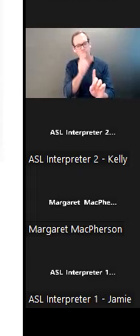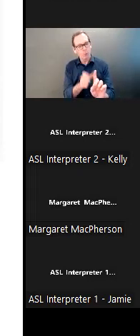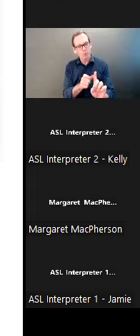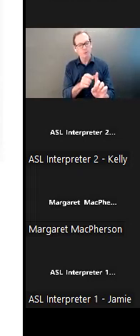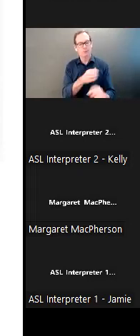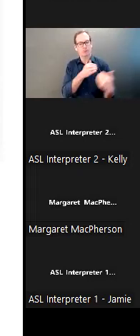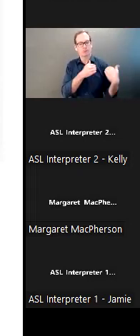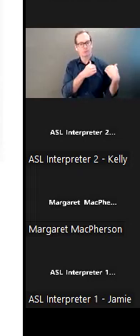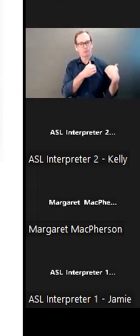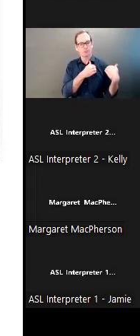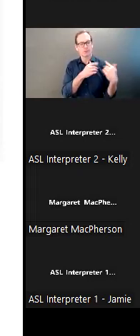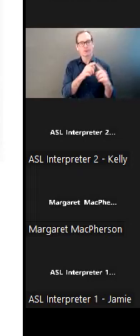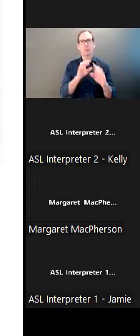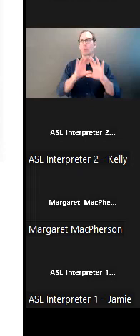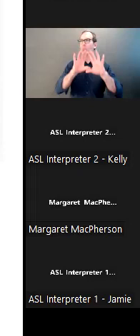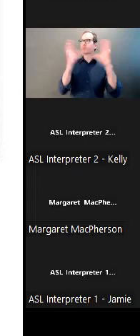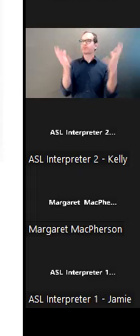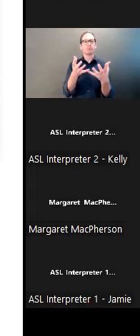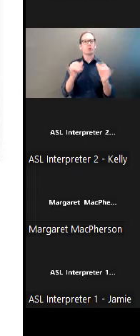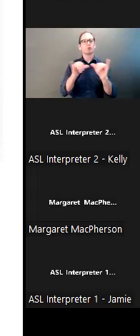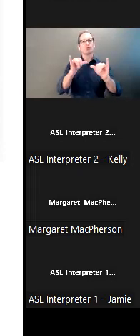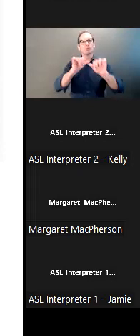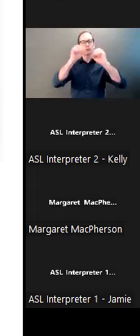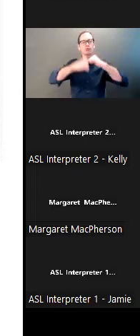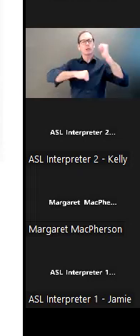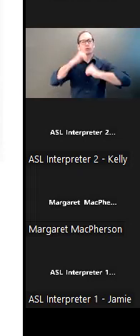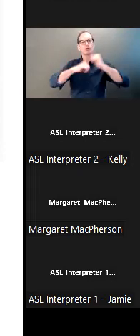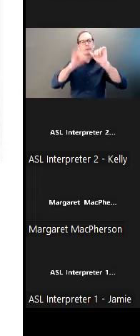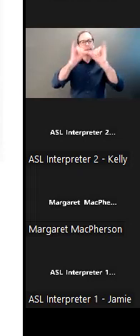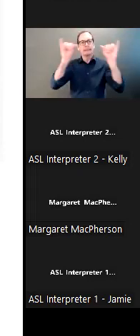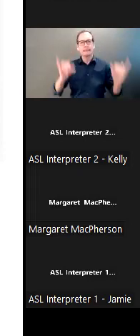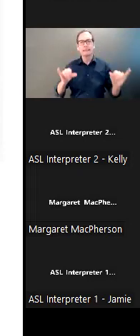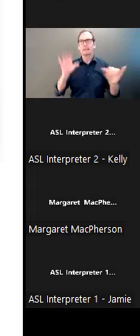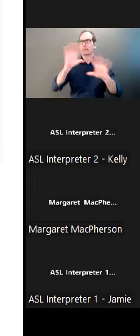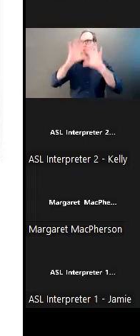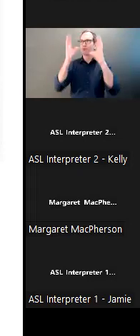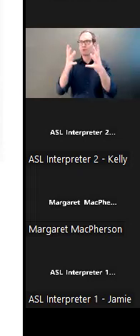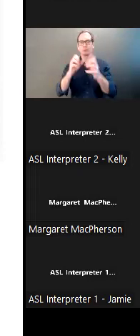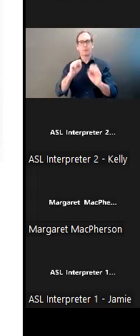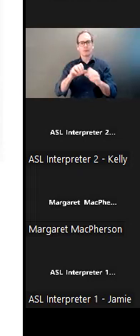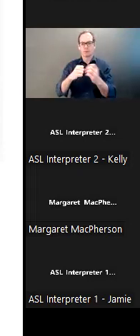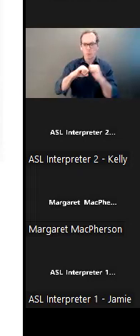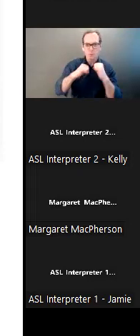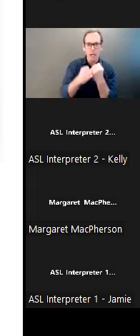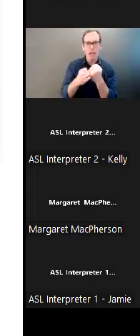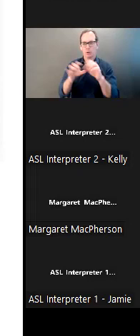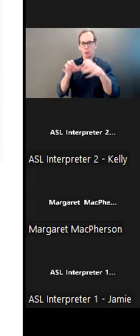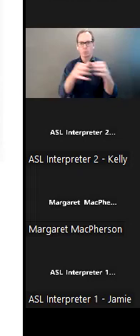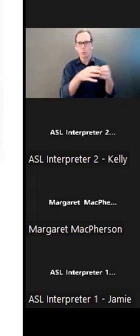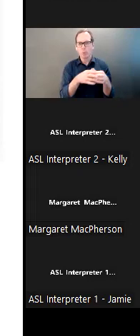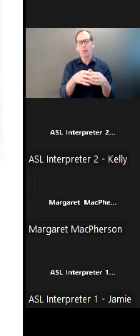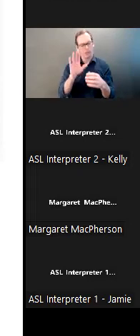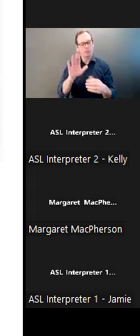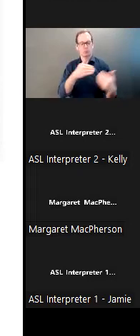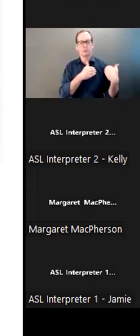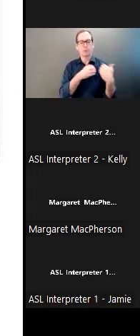people and groups from the worst impacts of trauma on their lives. And I don't have time to show this video, but I'm certainly happy